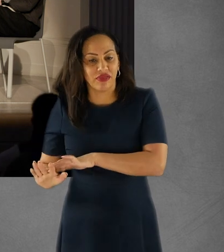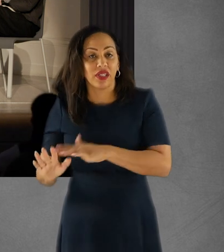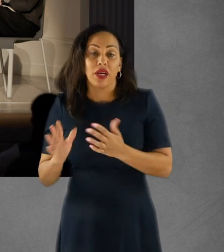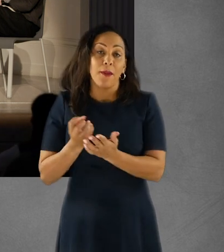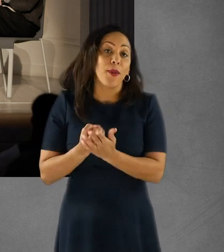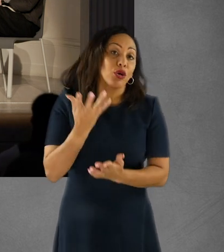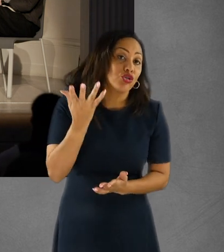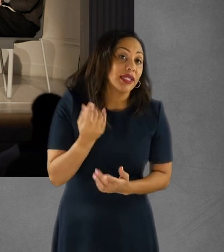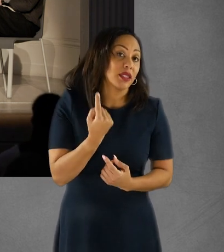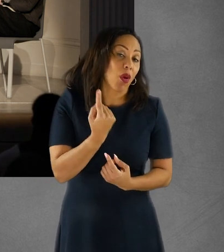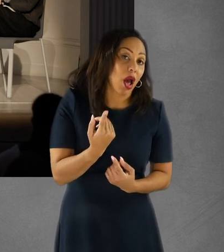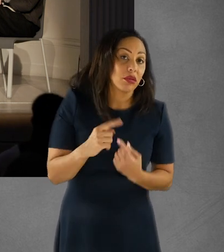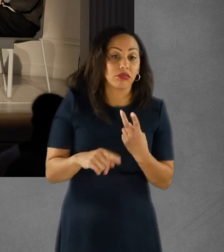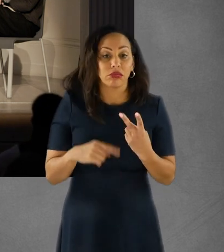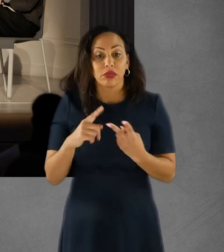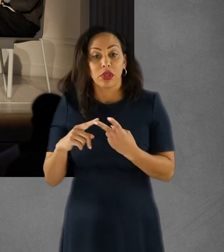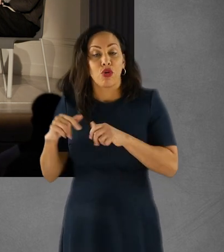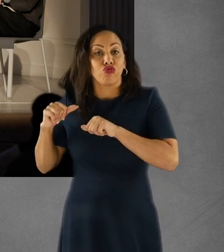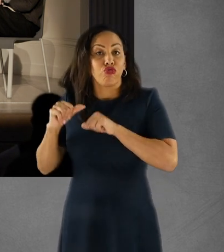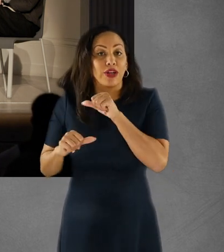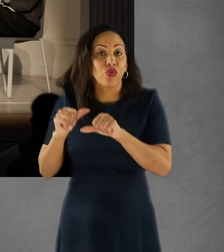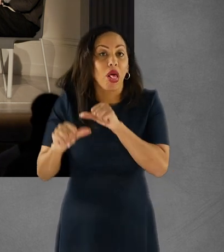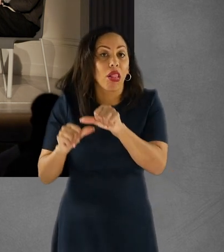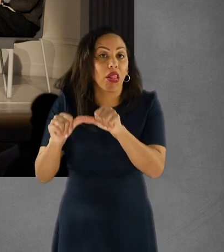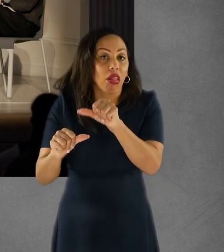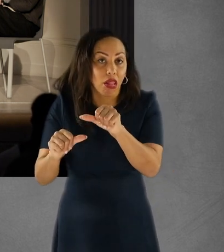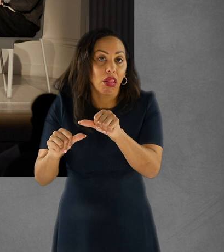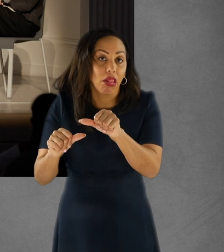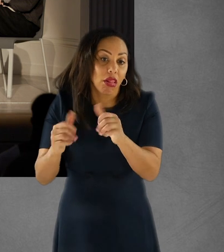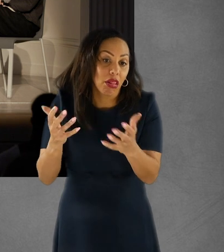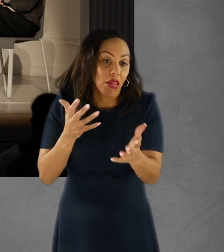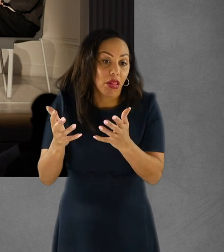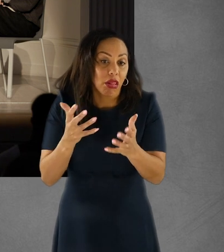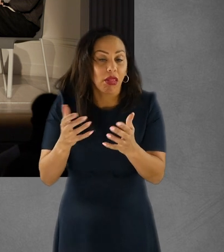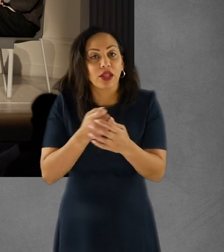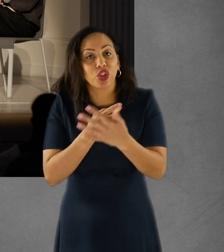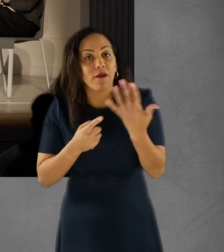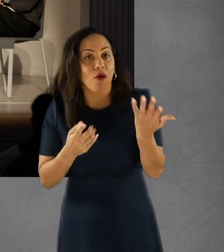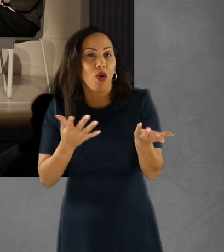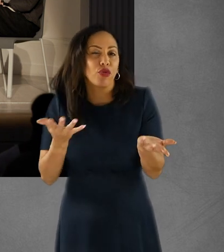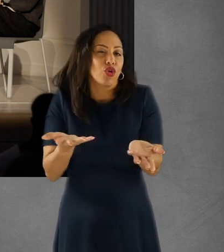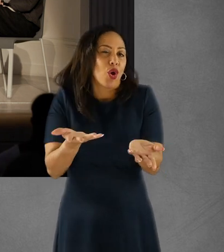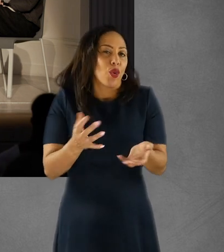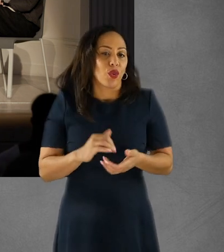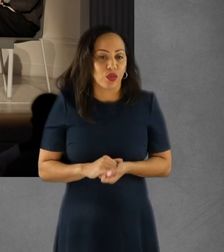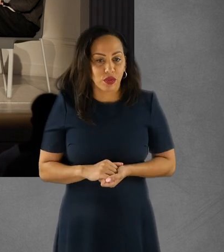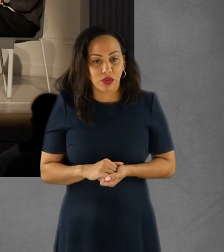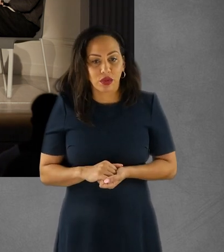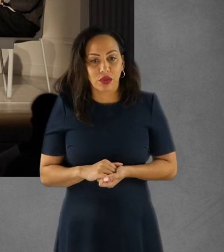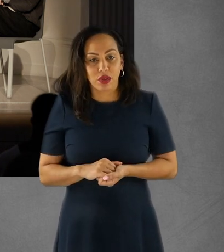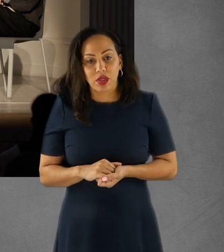rituals are many, mm-hmm. and so on. And so the breakdown of those two things, as you experience it, as you're looking